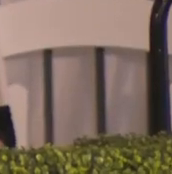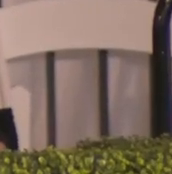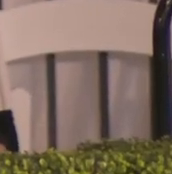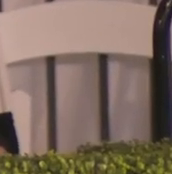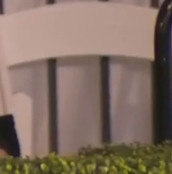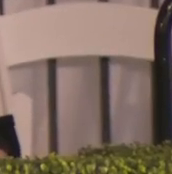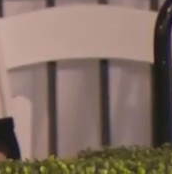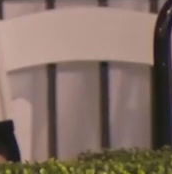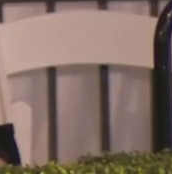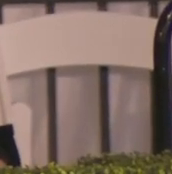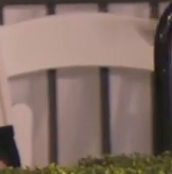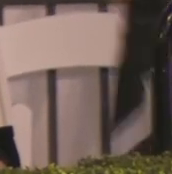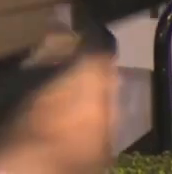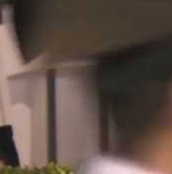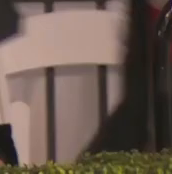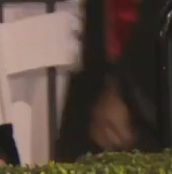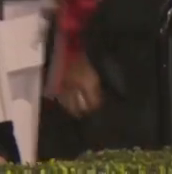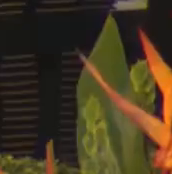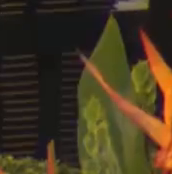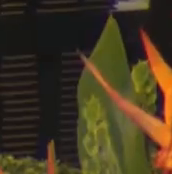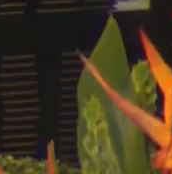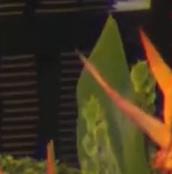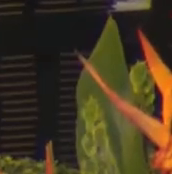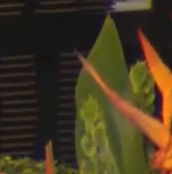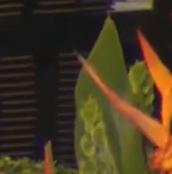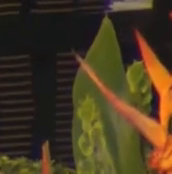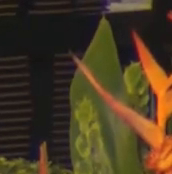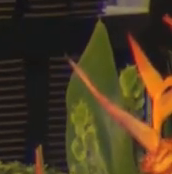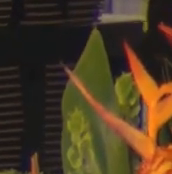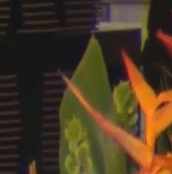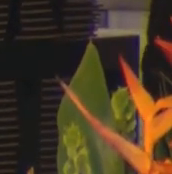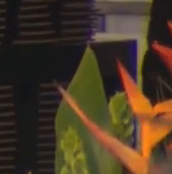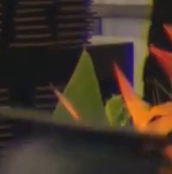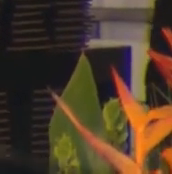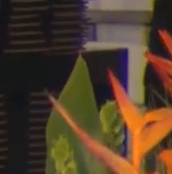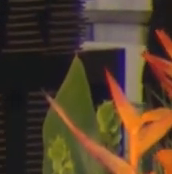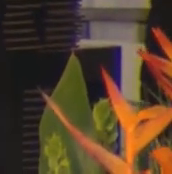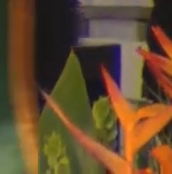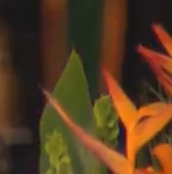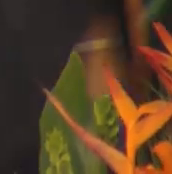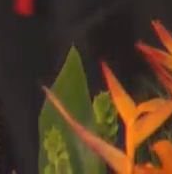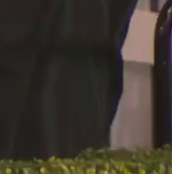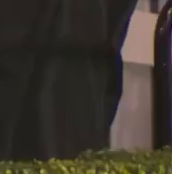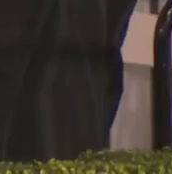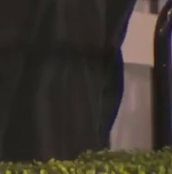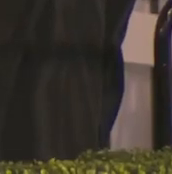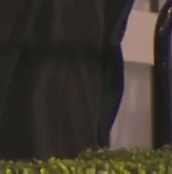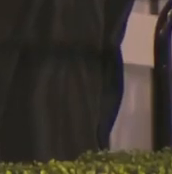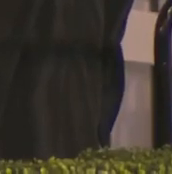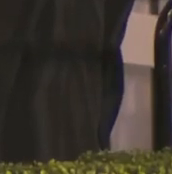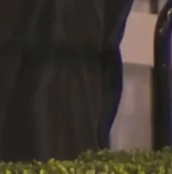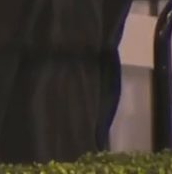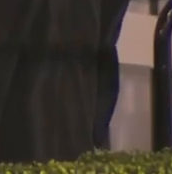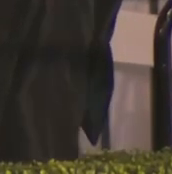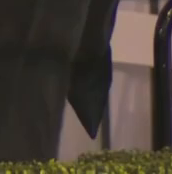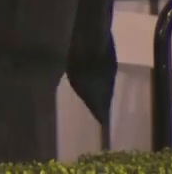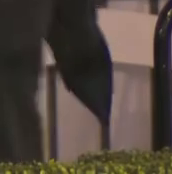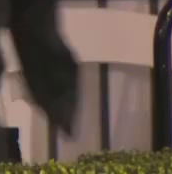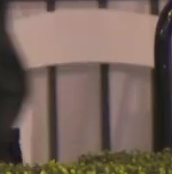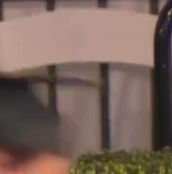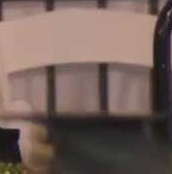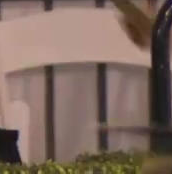Mario Duane Lamont Johnson. Eloise Gisela Longstreet. Jose Guadalupe